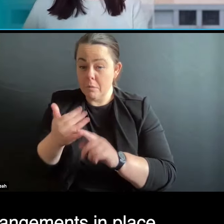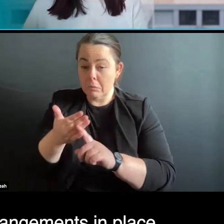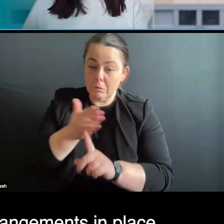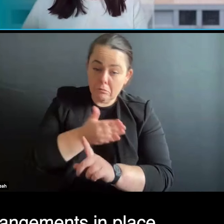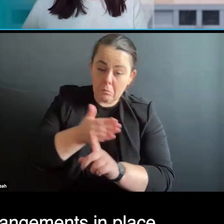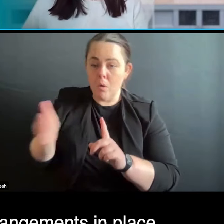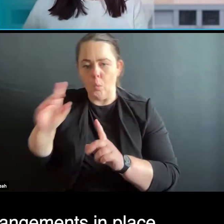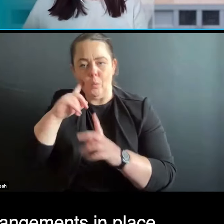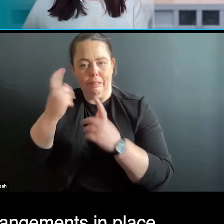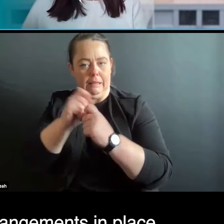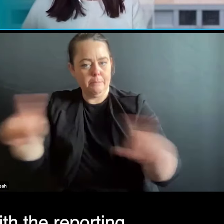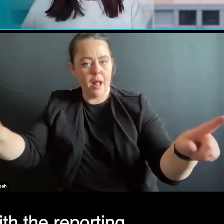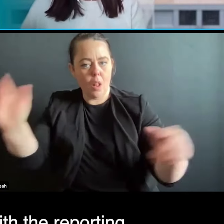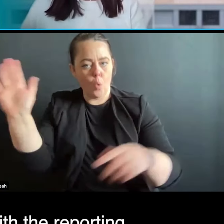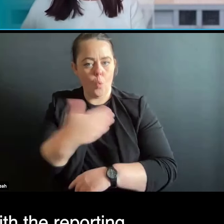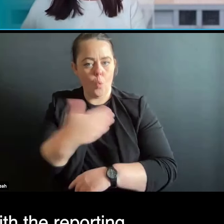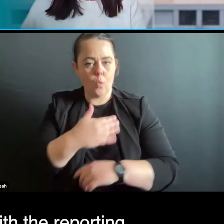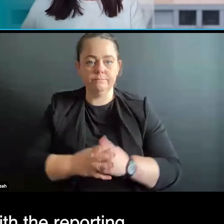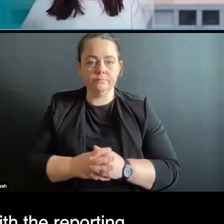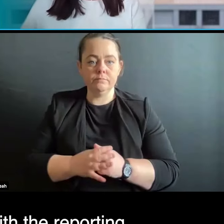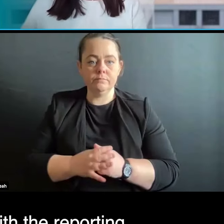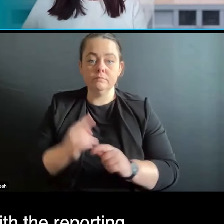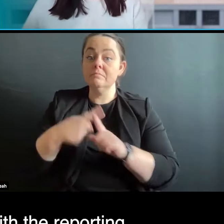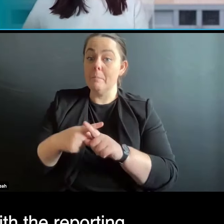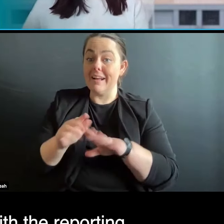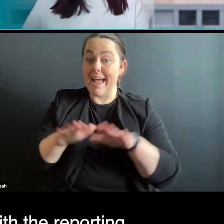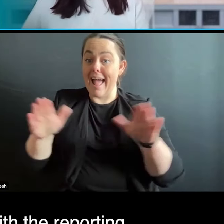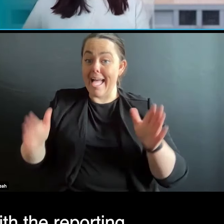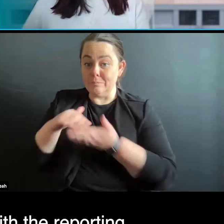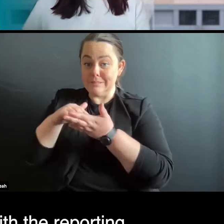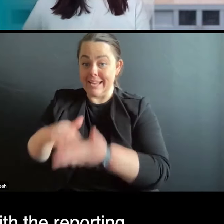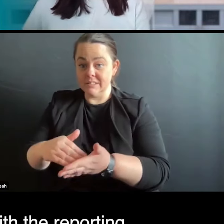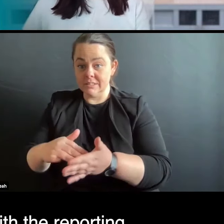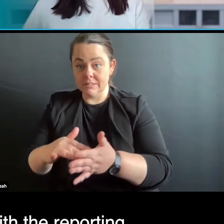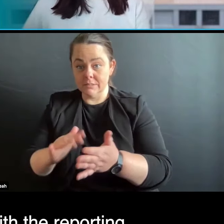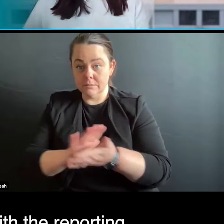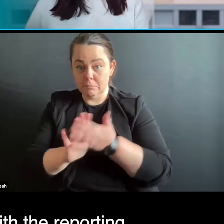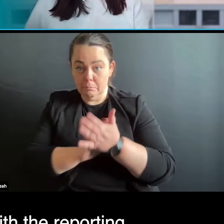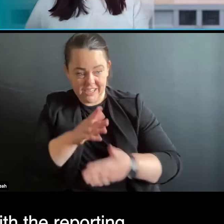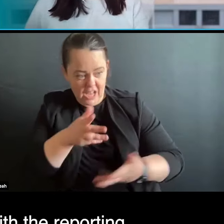desk arrangements in place. Forms administration will assist with the